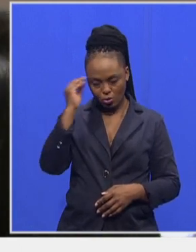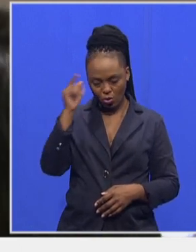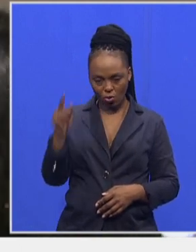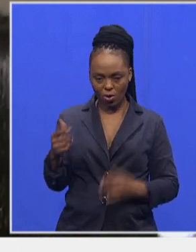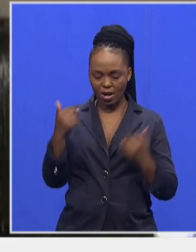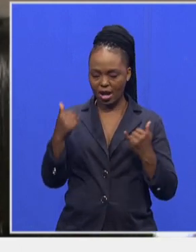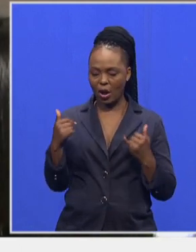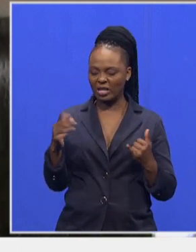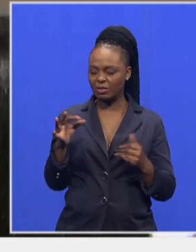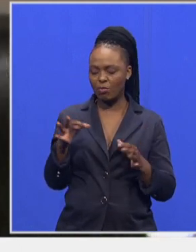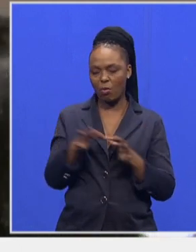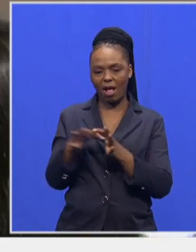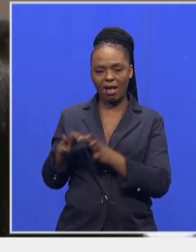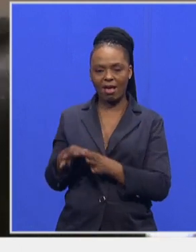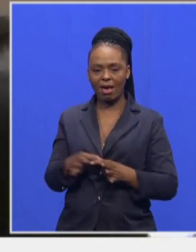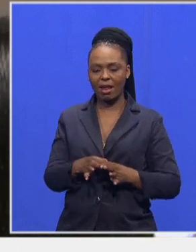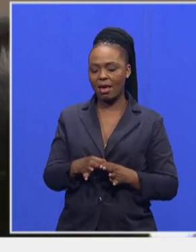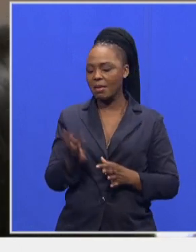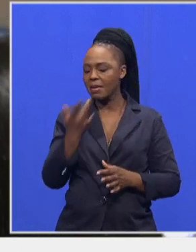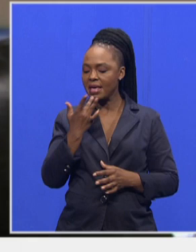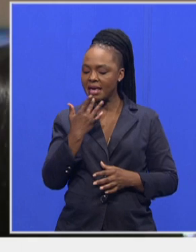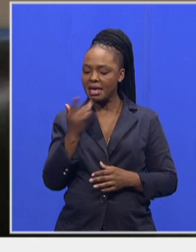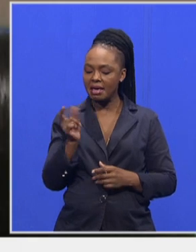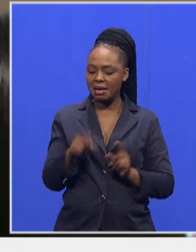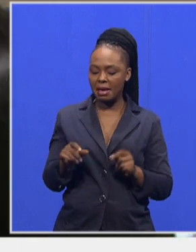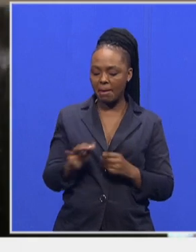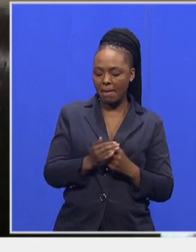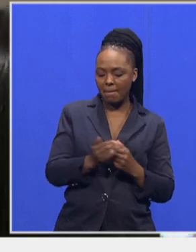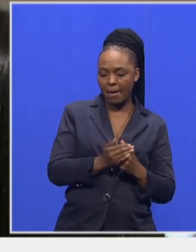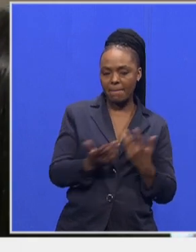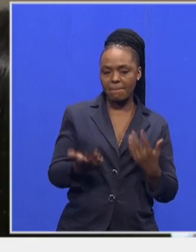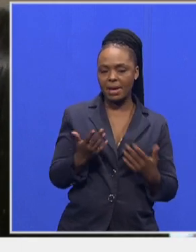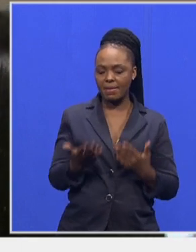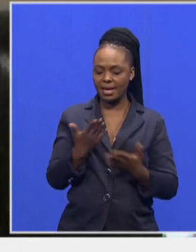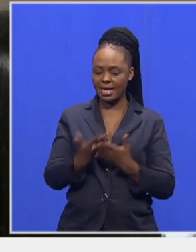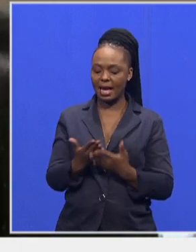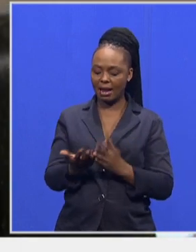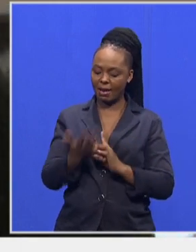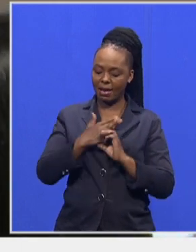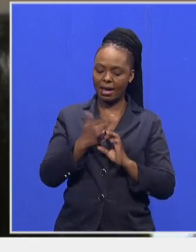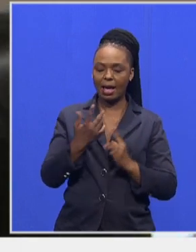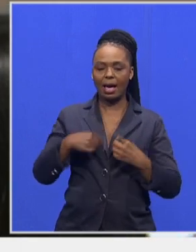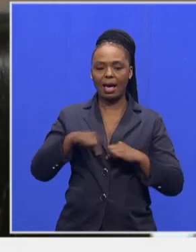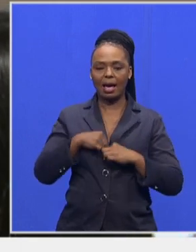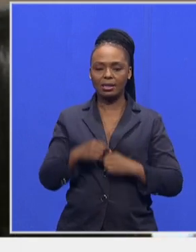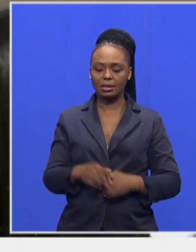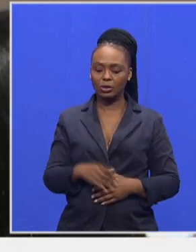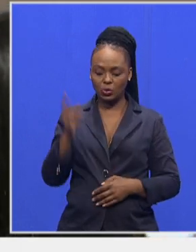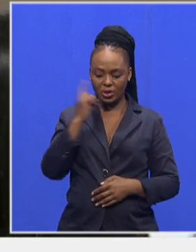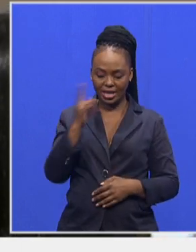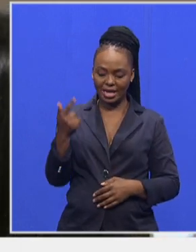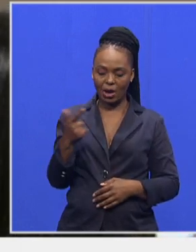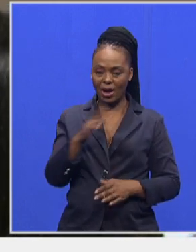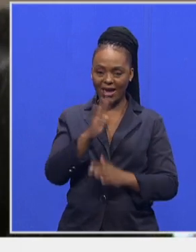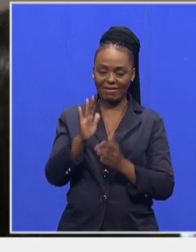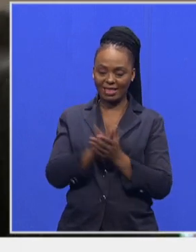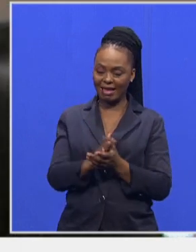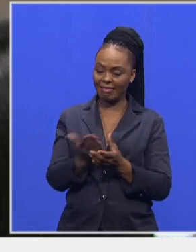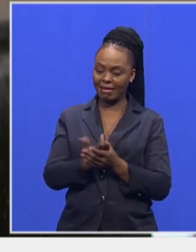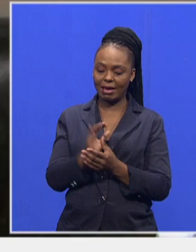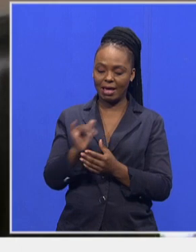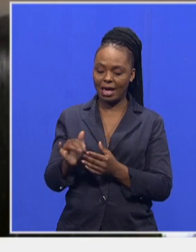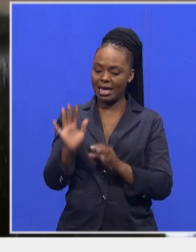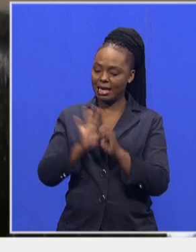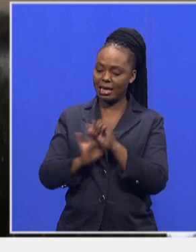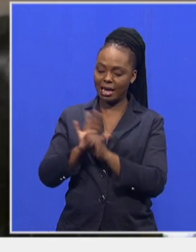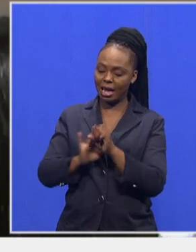Smallingana skeletons in his closet that might just surprise all of us? Have you made sure that his record is clear, that you at least